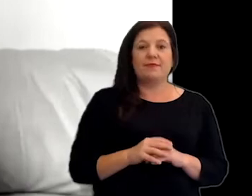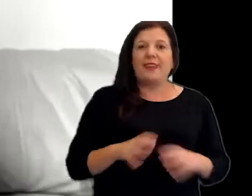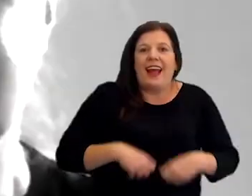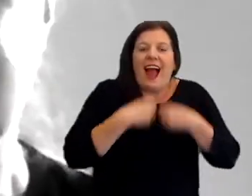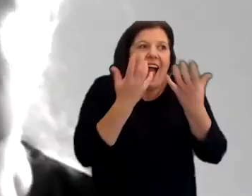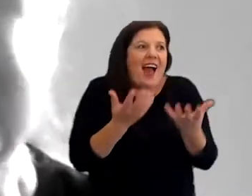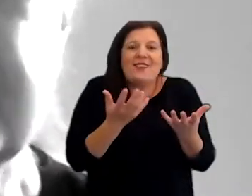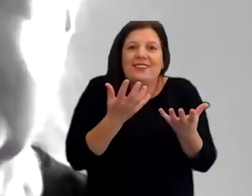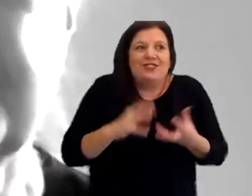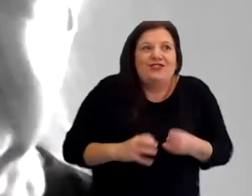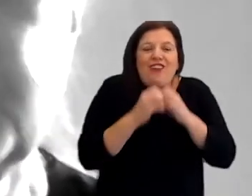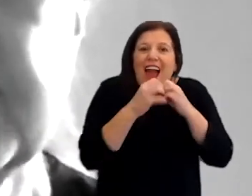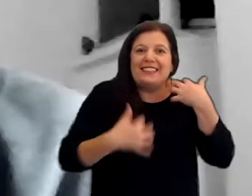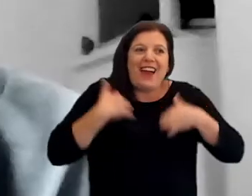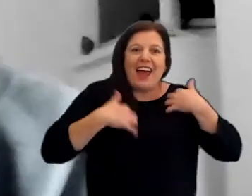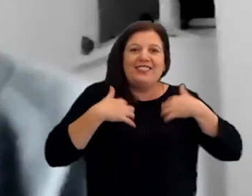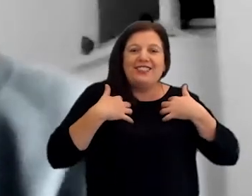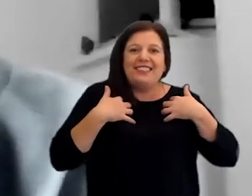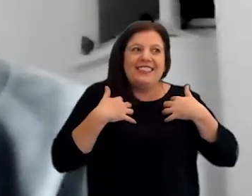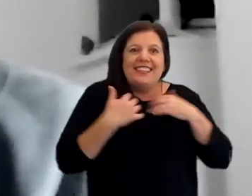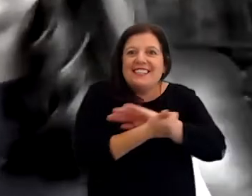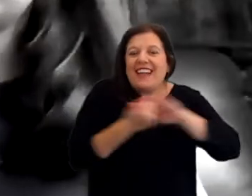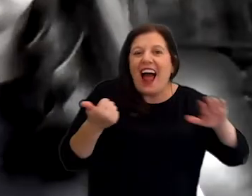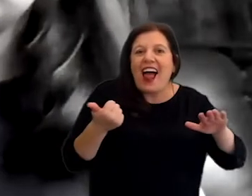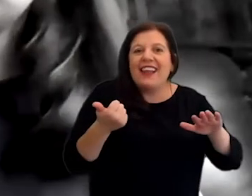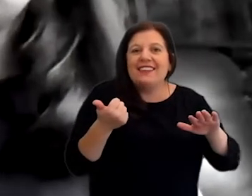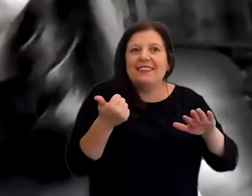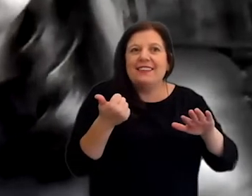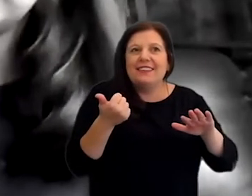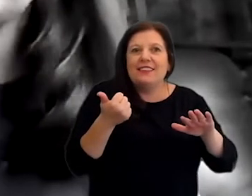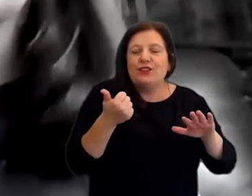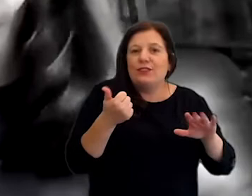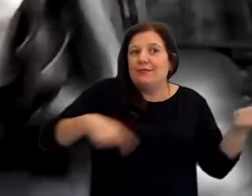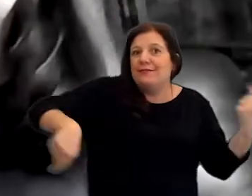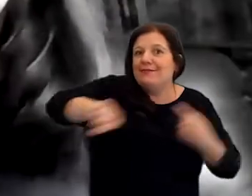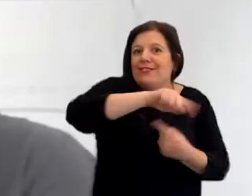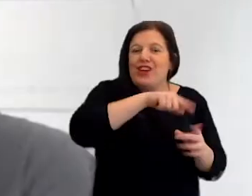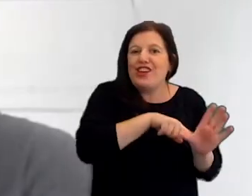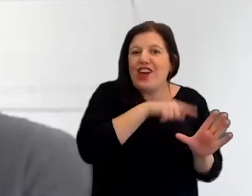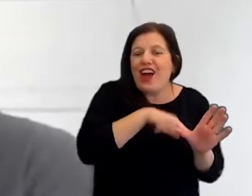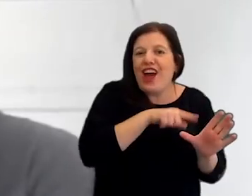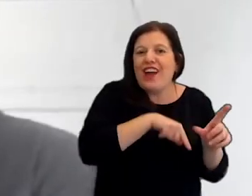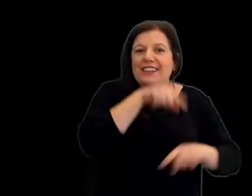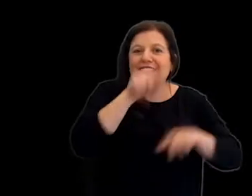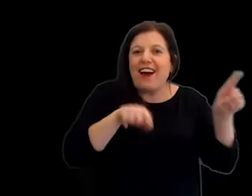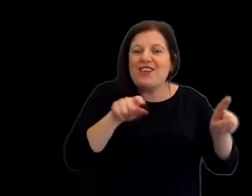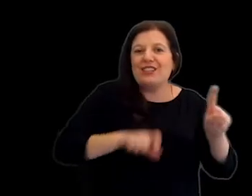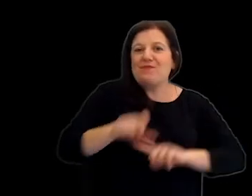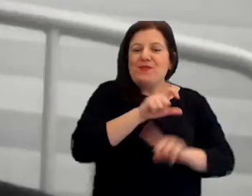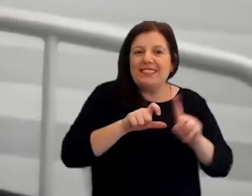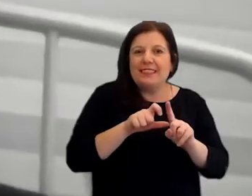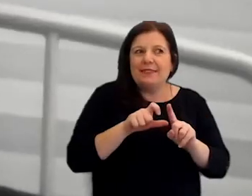to unleash the creative energies and talents of a young and diverse community to make